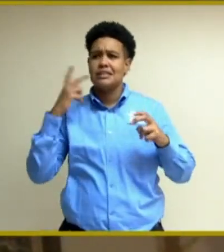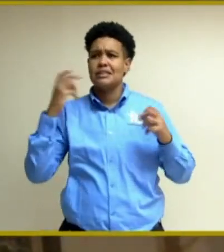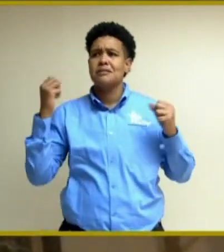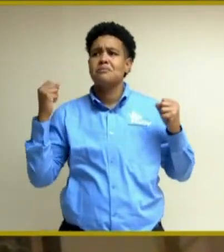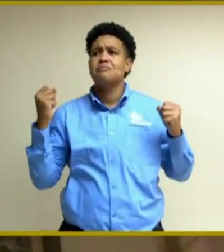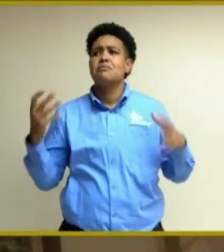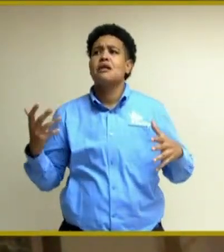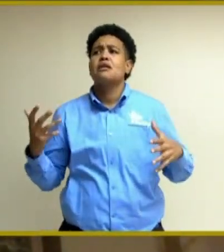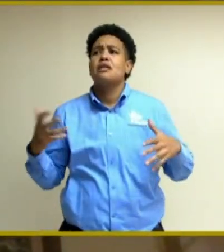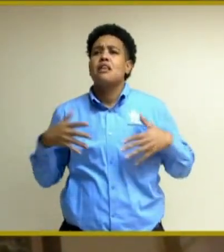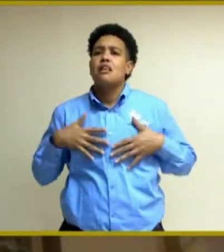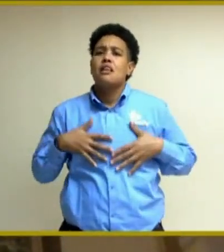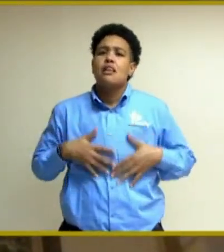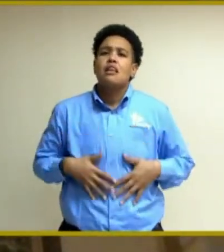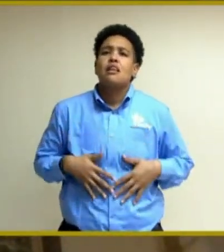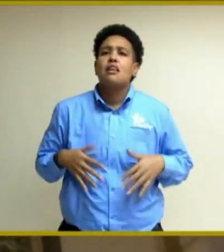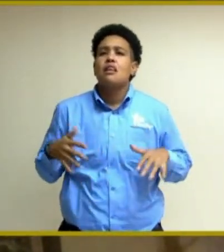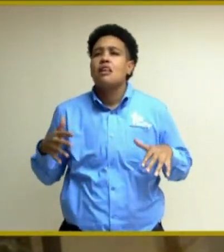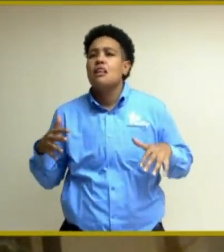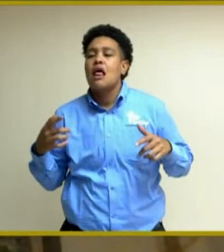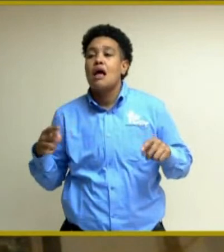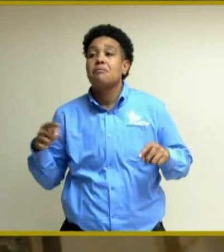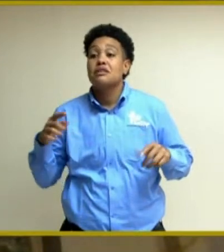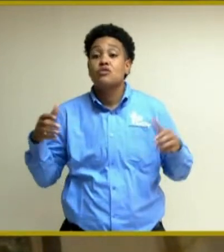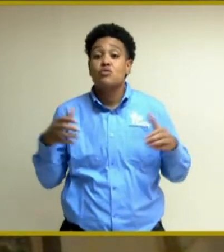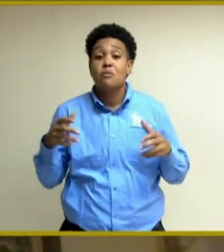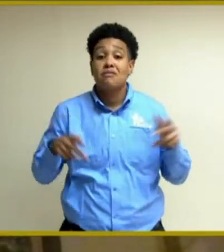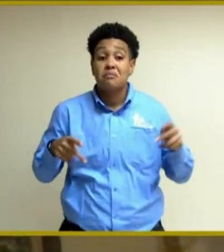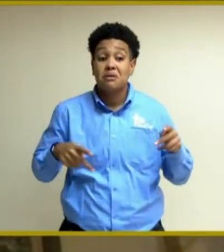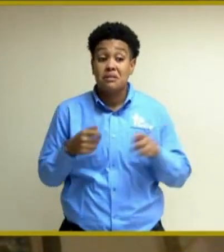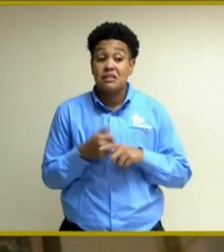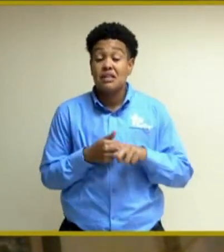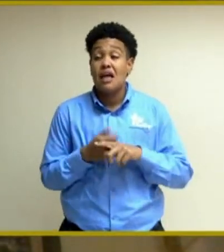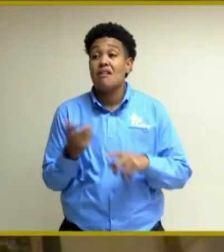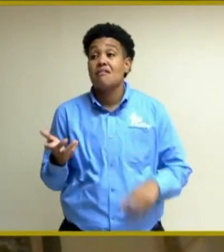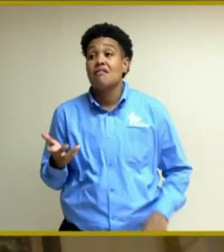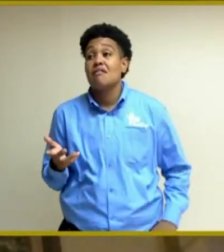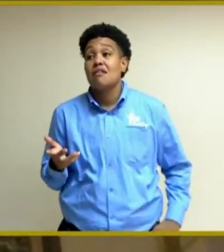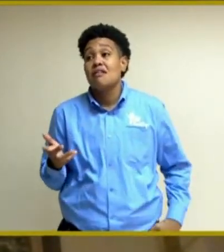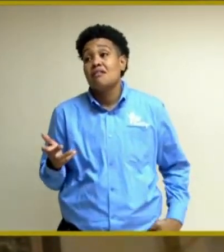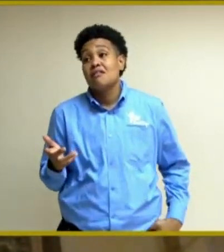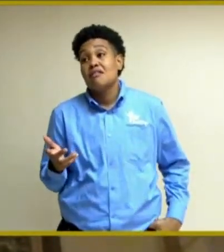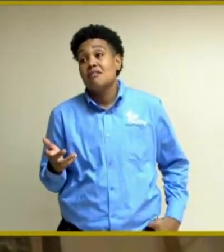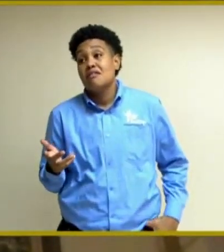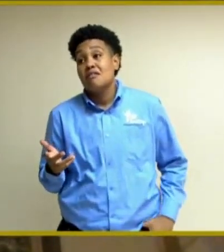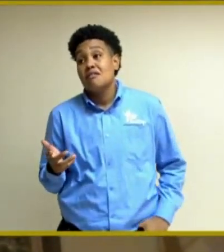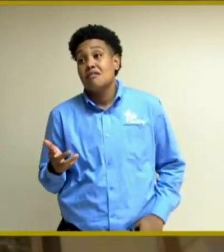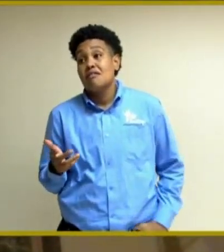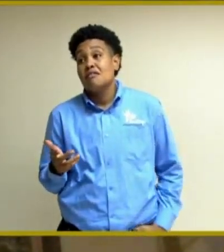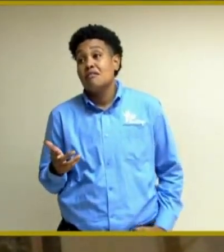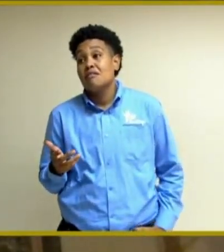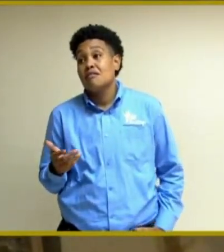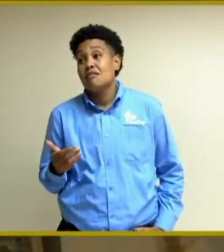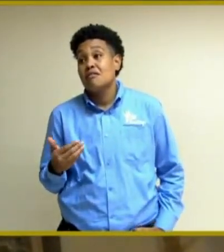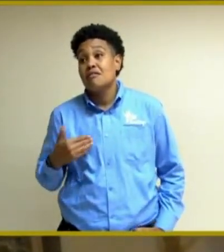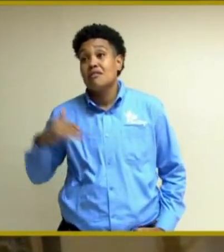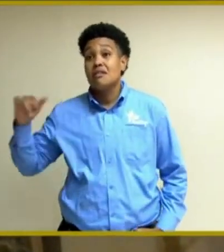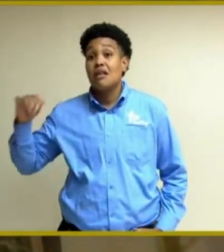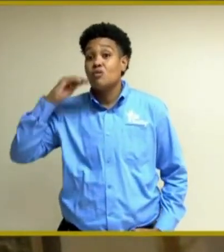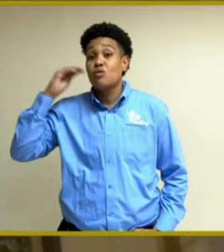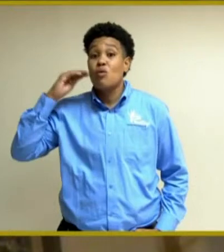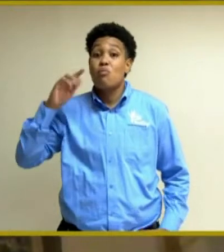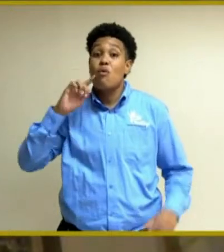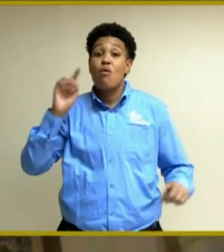and anxiety. This is a group of people that have been on the stay-at-home order for